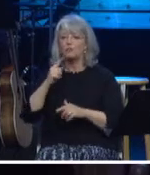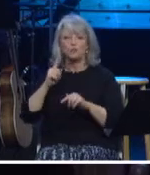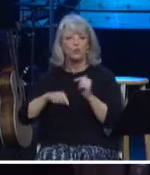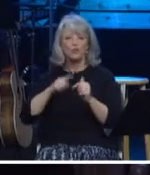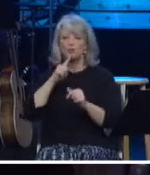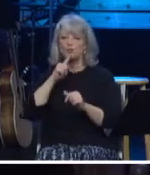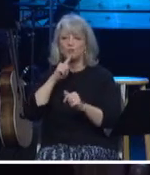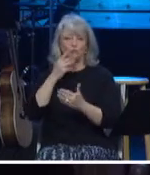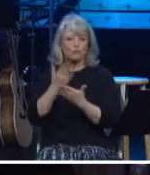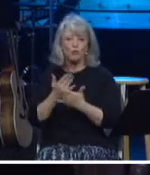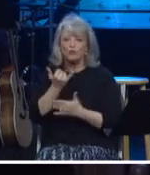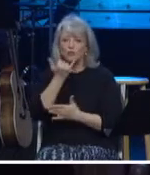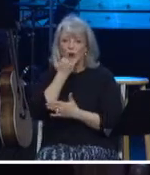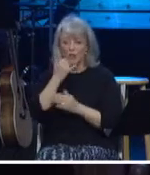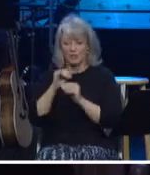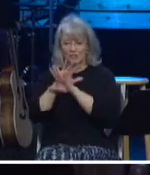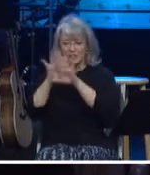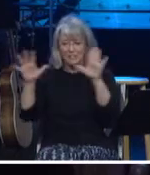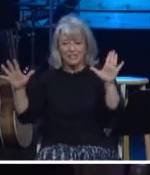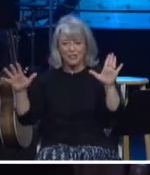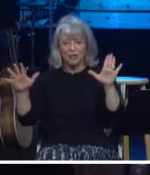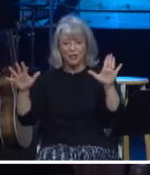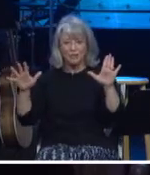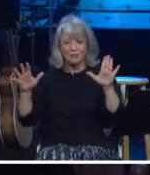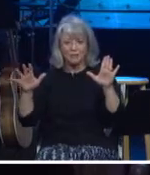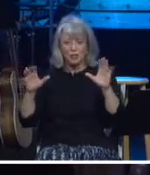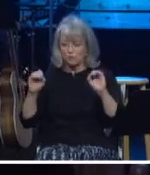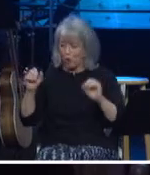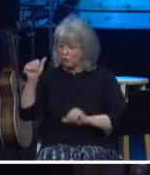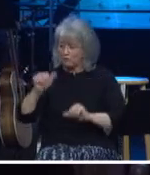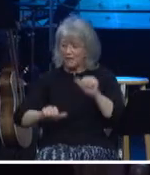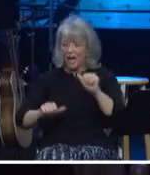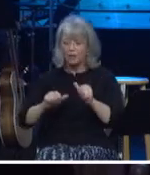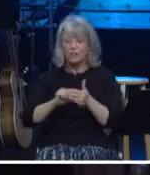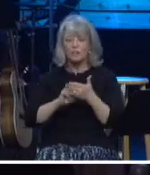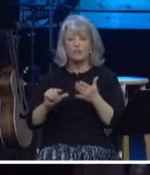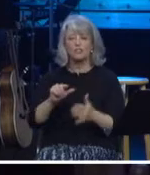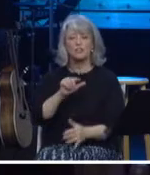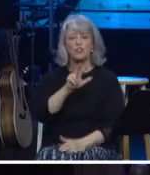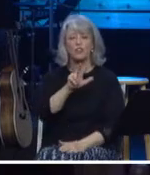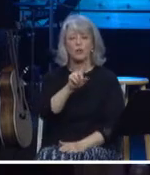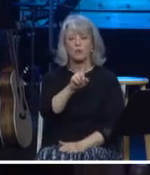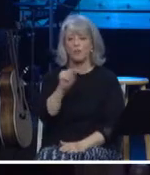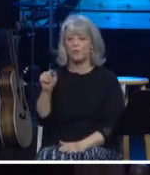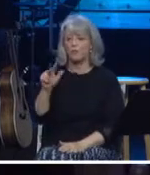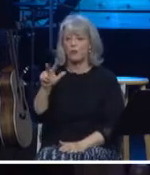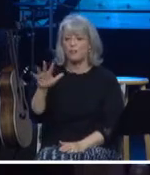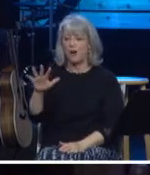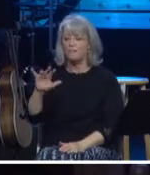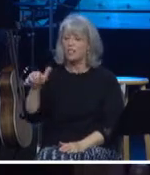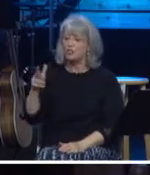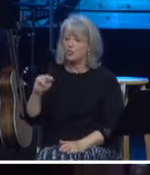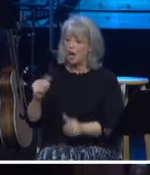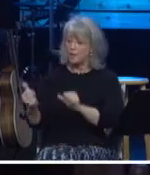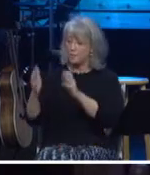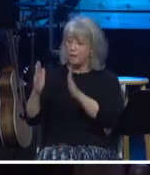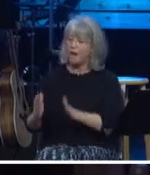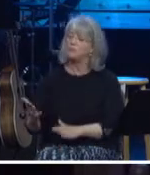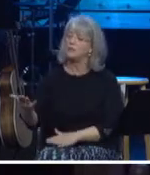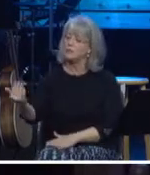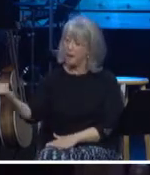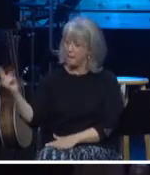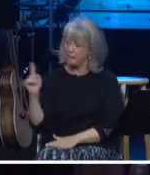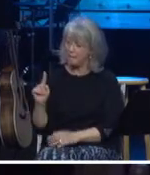indisputable proof. We saw this, verses 31 through 35, he calls John the Baptist to the stand. It's the